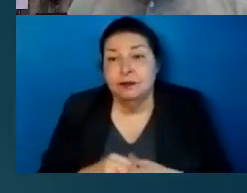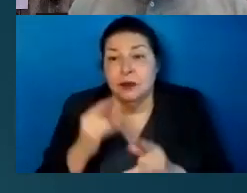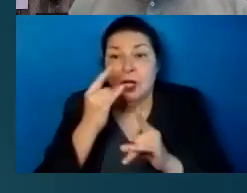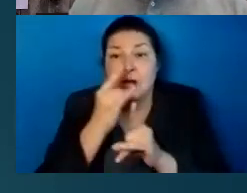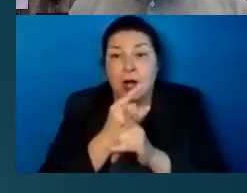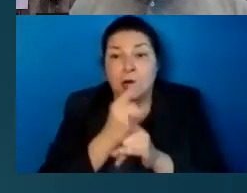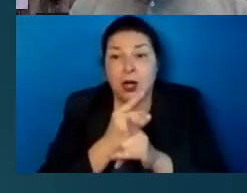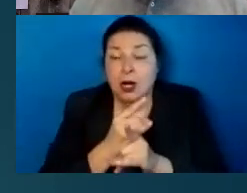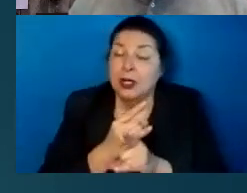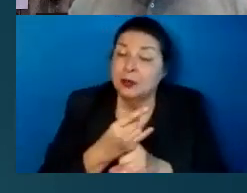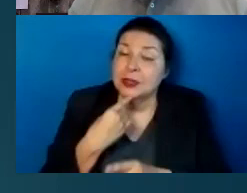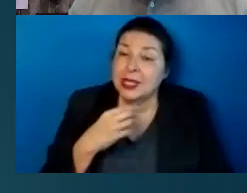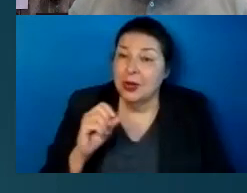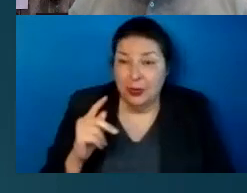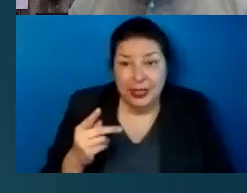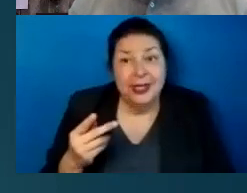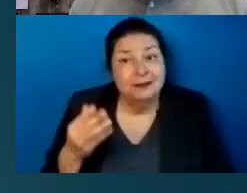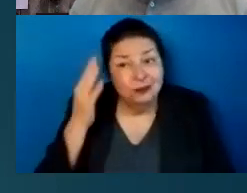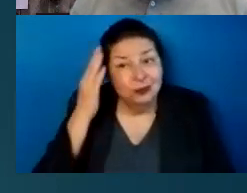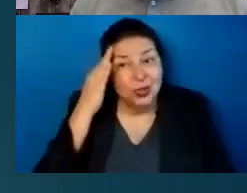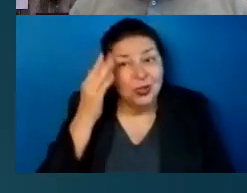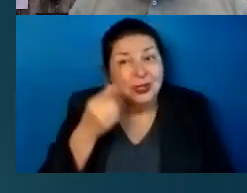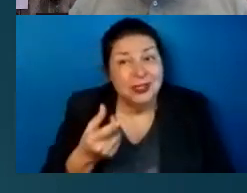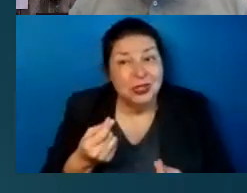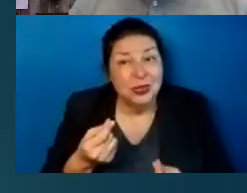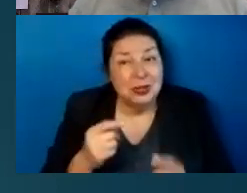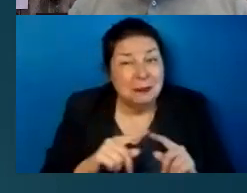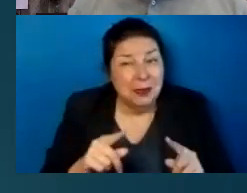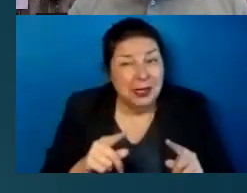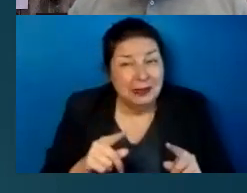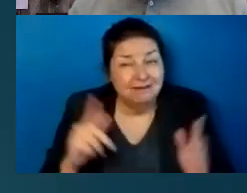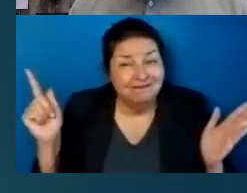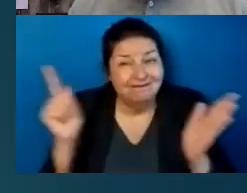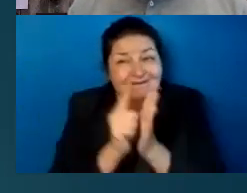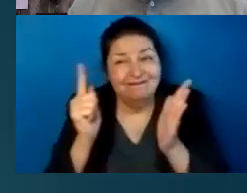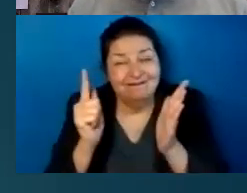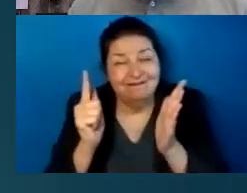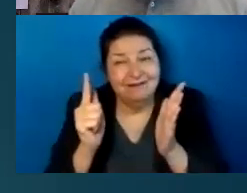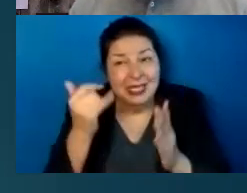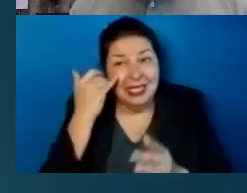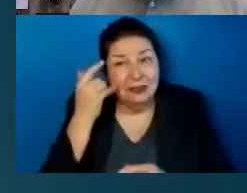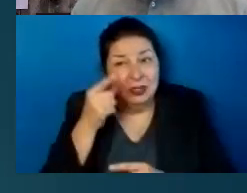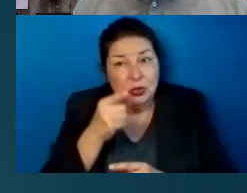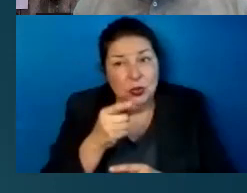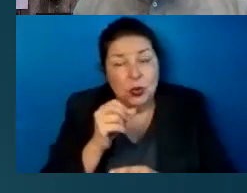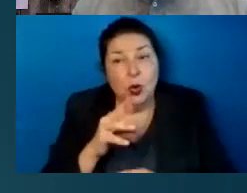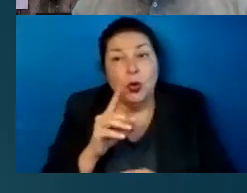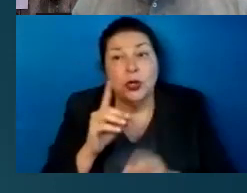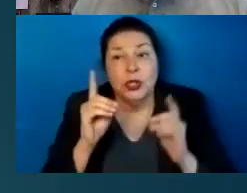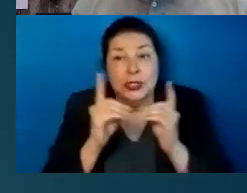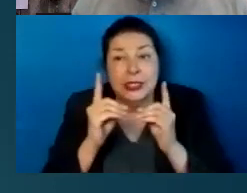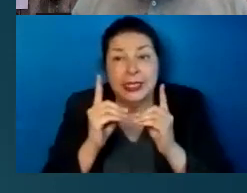Alcohol, we said, okay, we know you're going to do this. It's illegal. If you or your date is too intoxicated